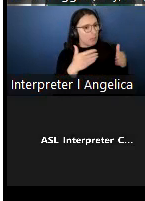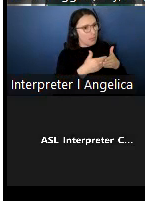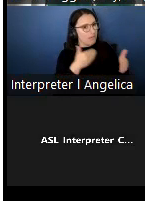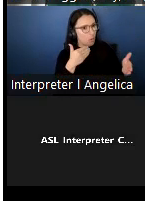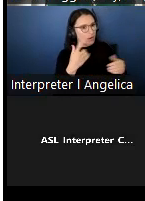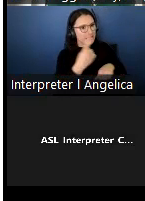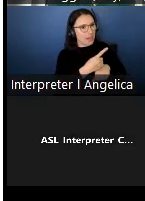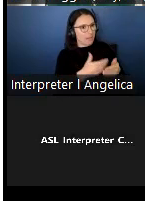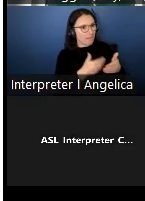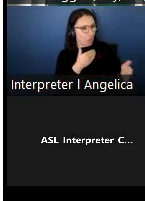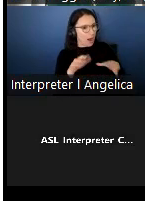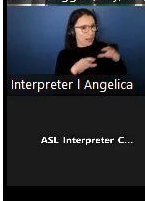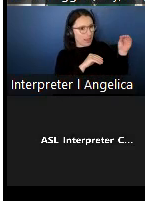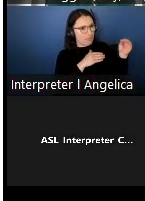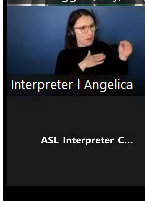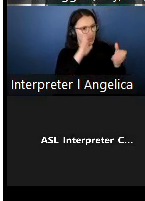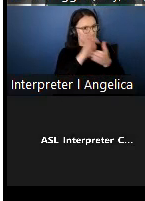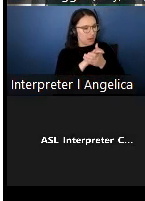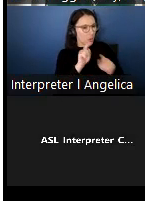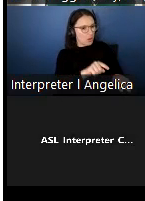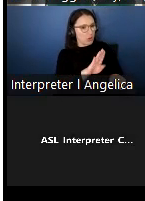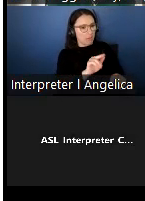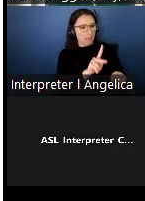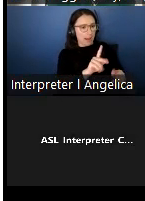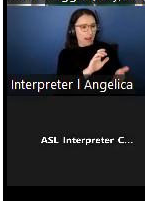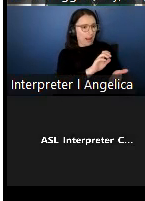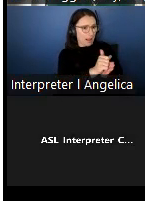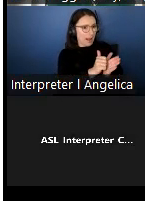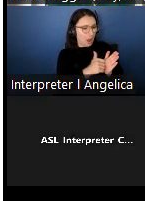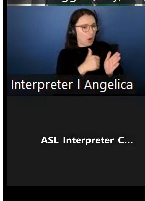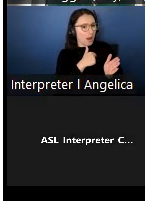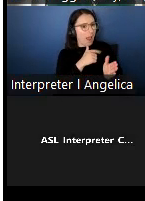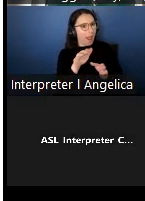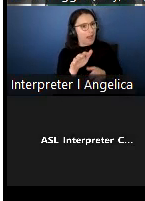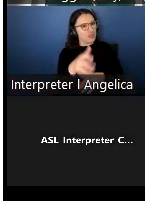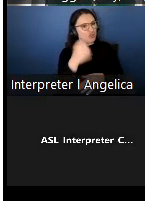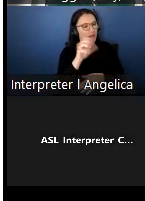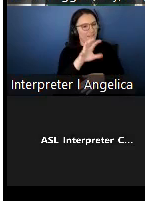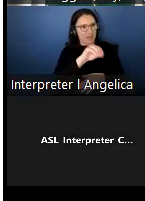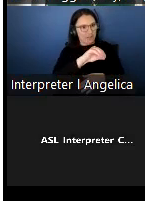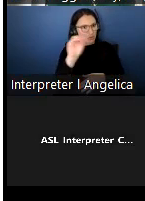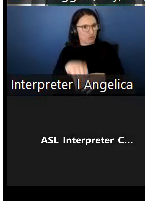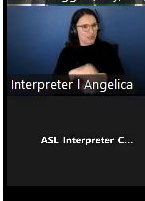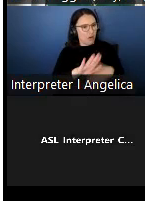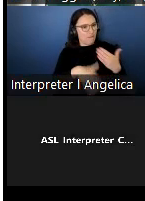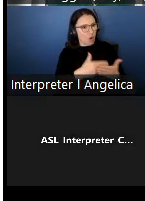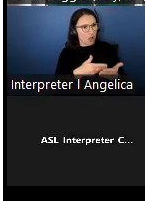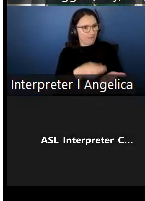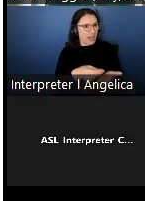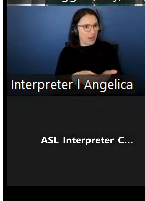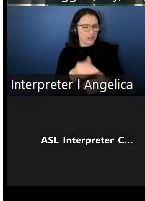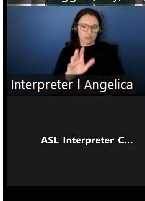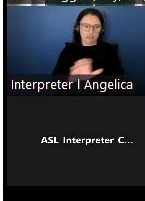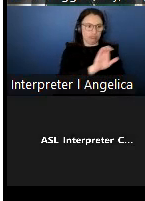before I left my husband to come here, I went to our bank account and took exactly 50% out of all of their finances and put it in her own bank